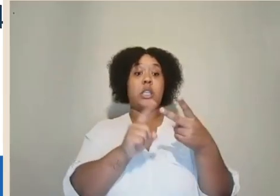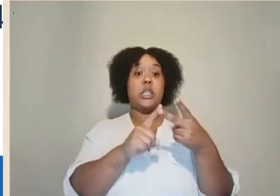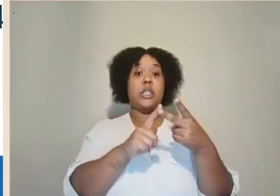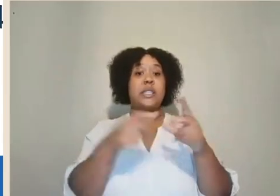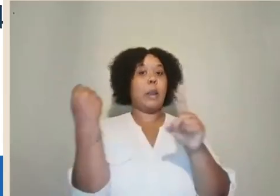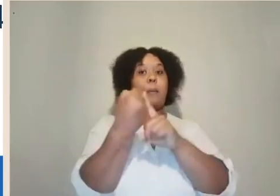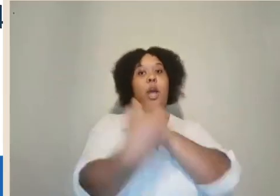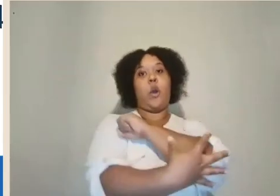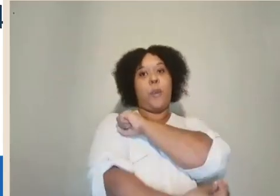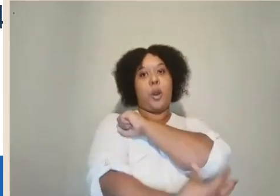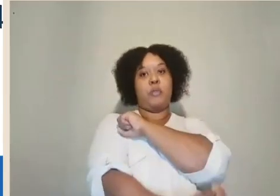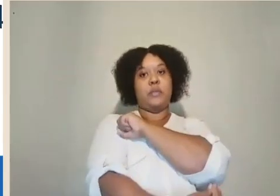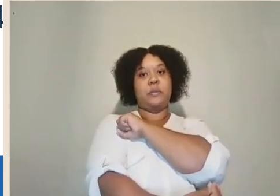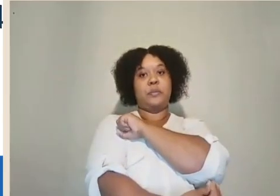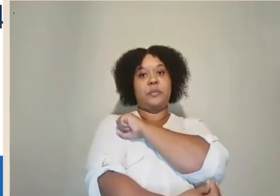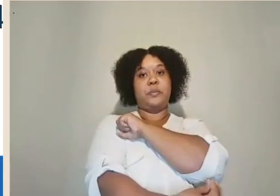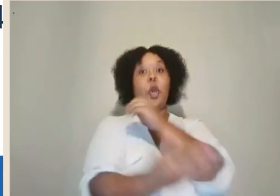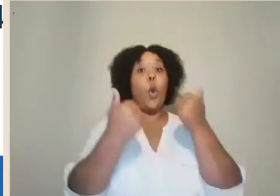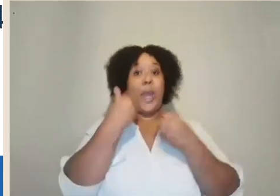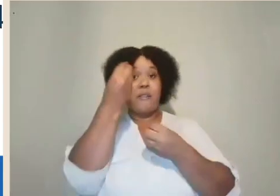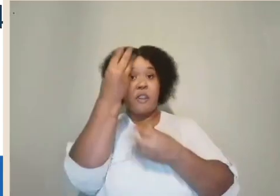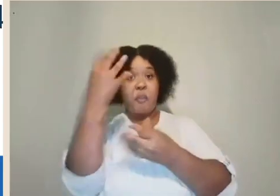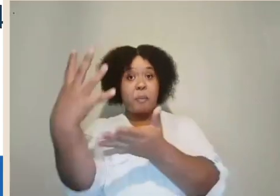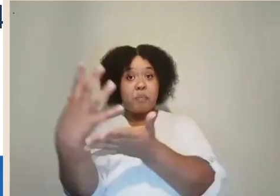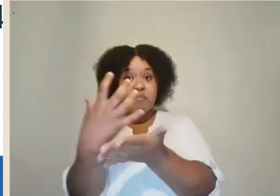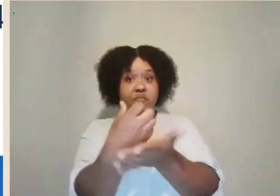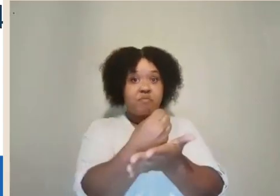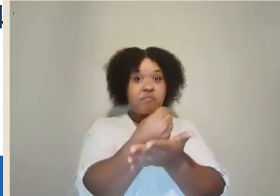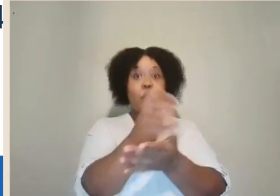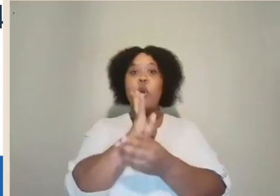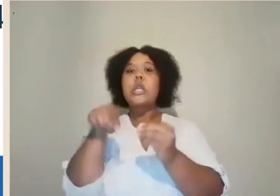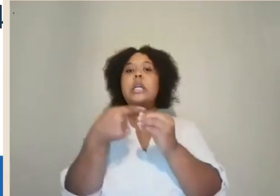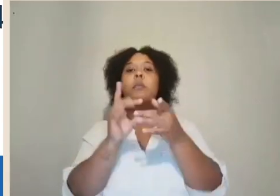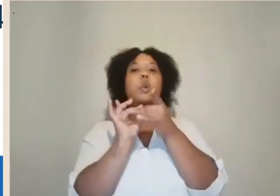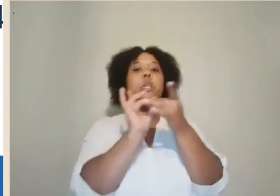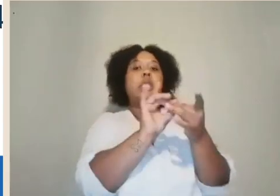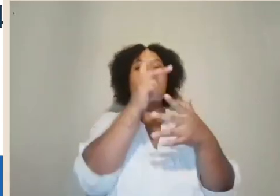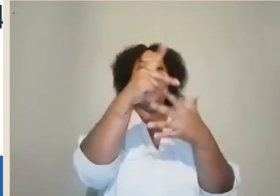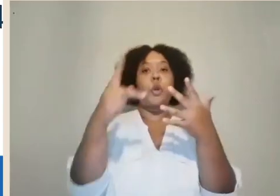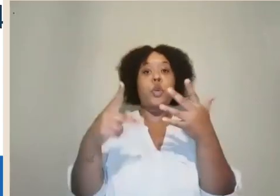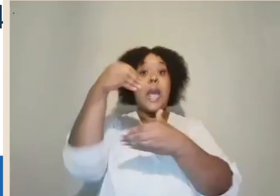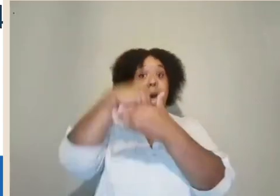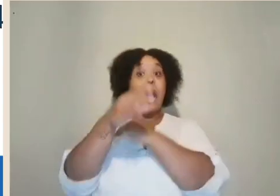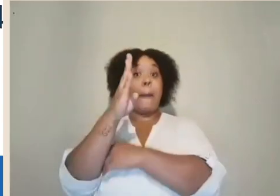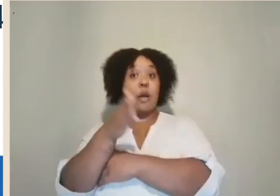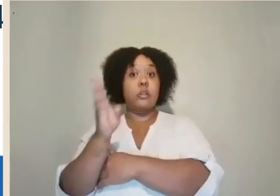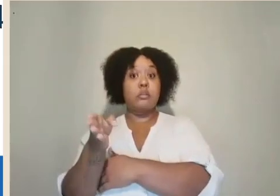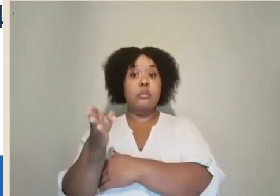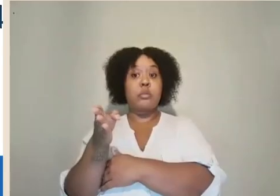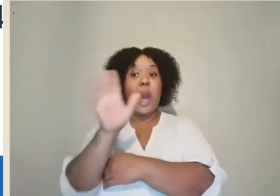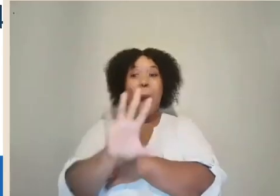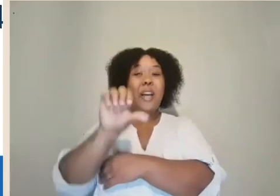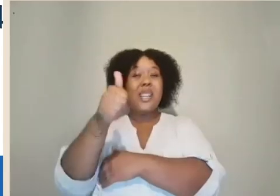into poverty. There is data here, and just in terms of what we're talking about in terms of population, in Baltimore City alone, about 10%